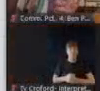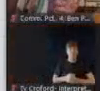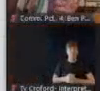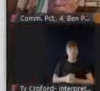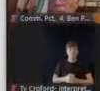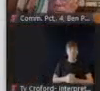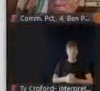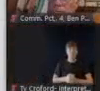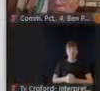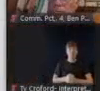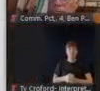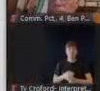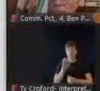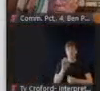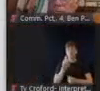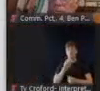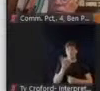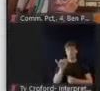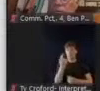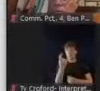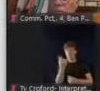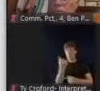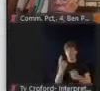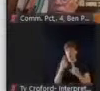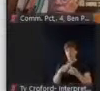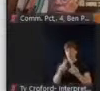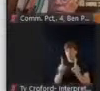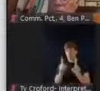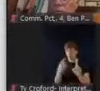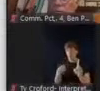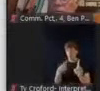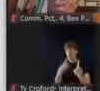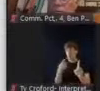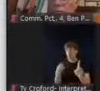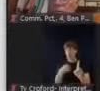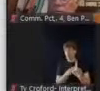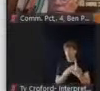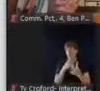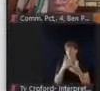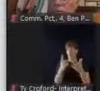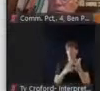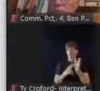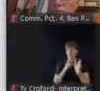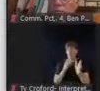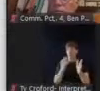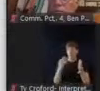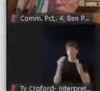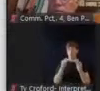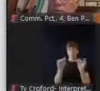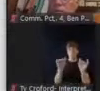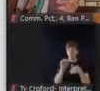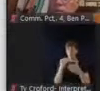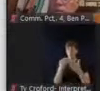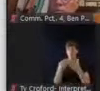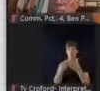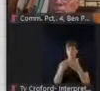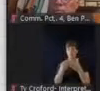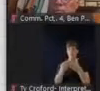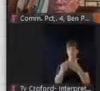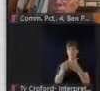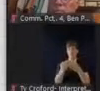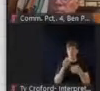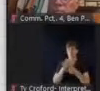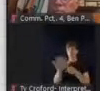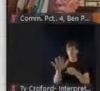that's a little different than our arrangement where we're just giving them flat money to do whatever they To cover the